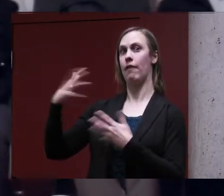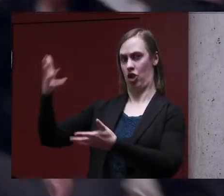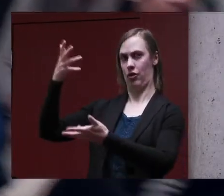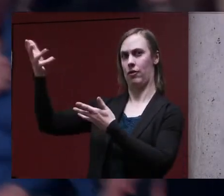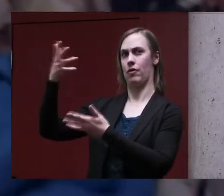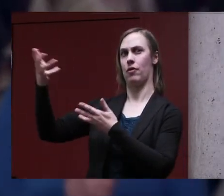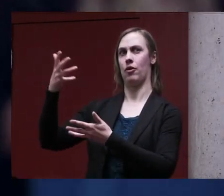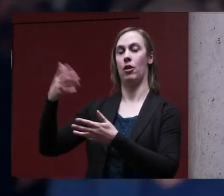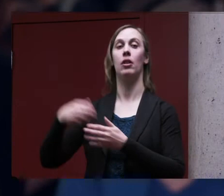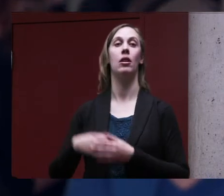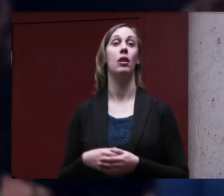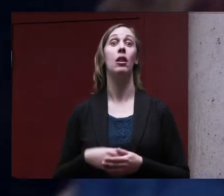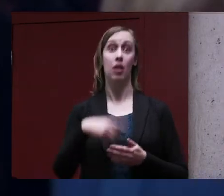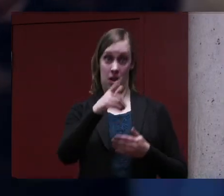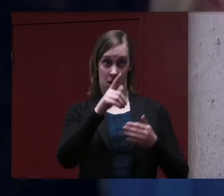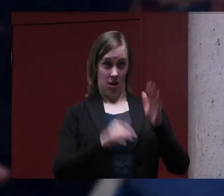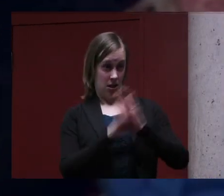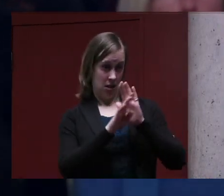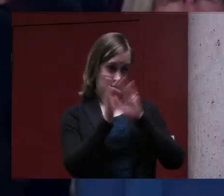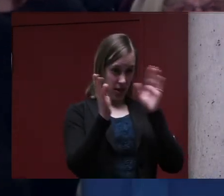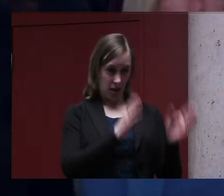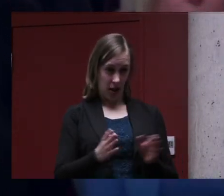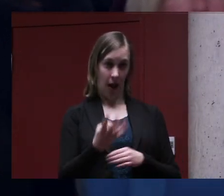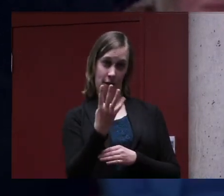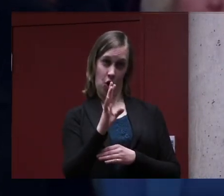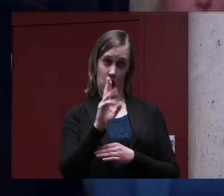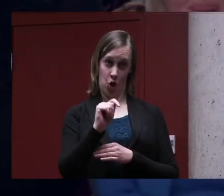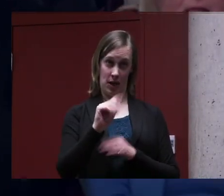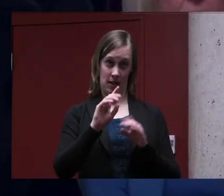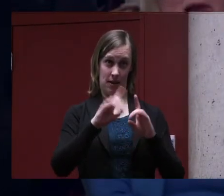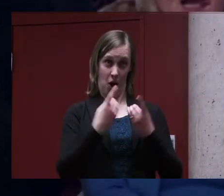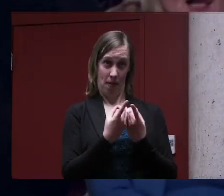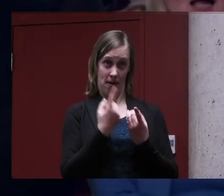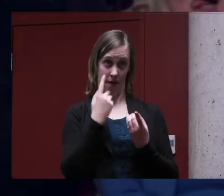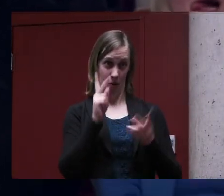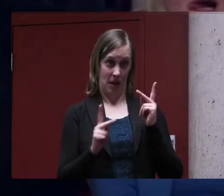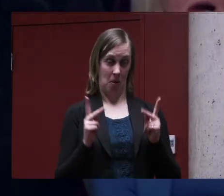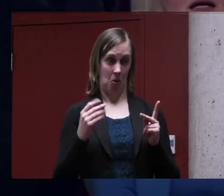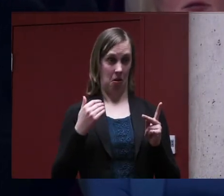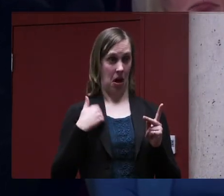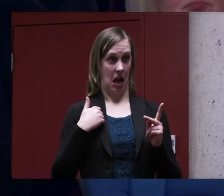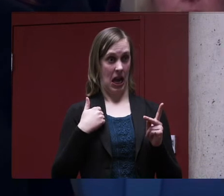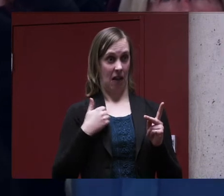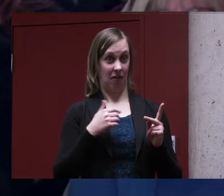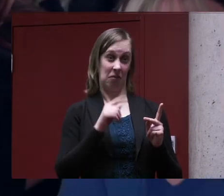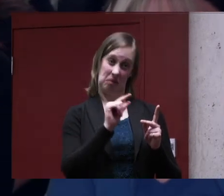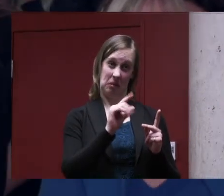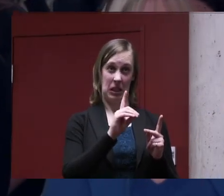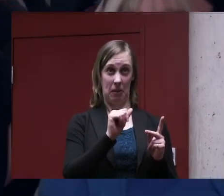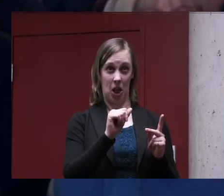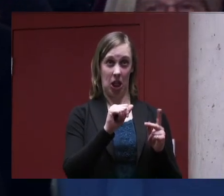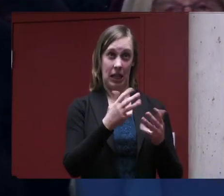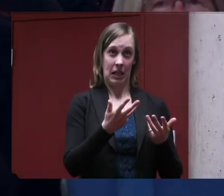design a 4-unit apartment for people that are highly disabled. It takes a little more room